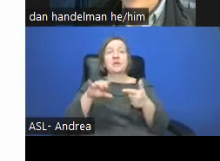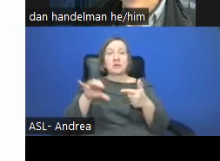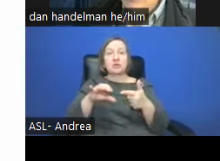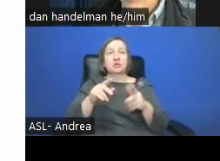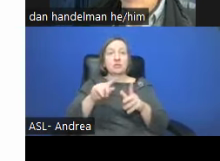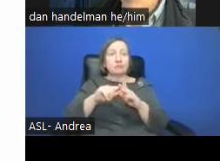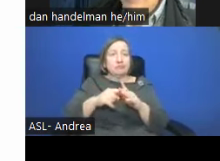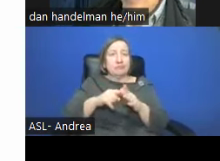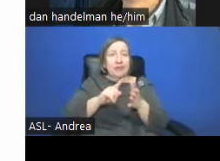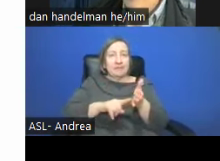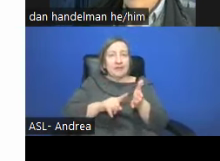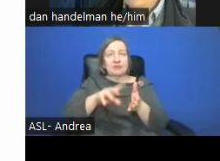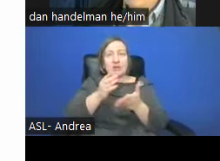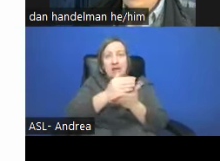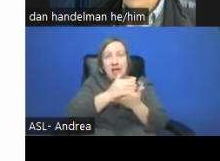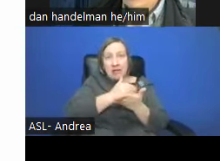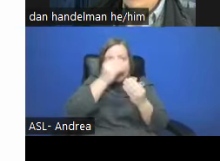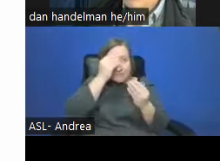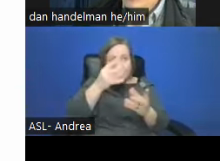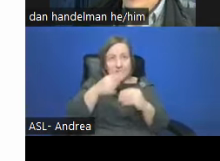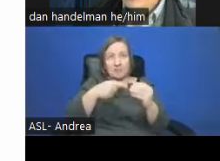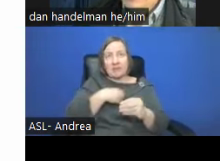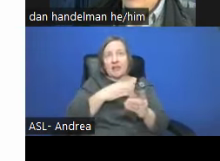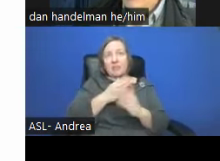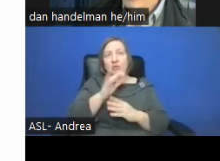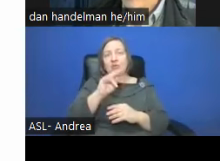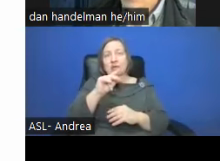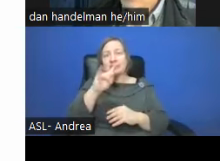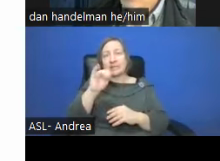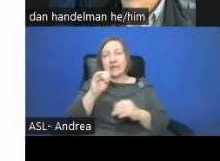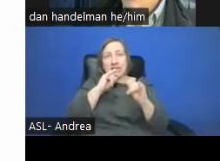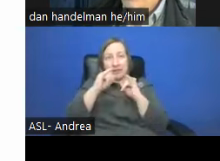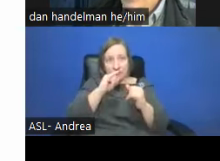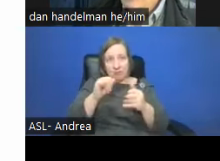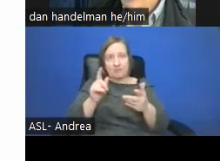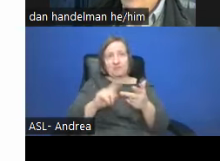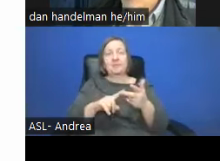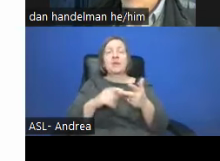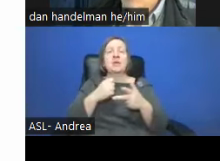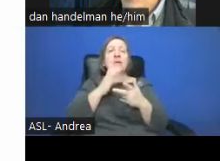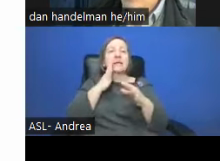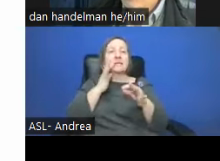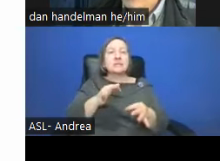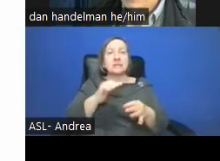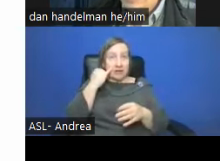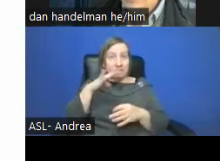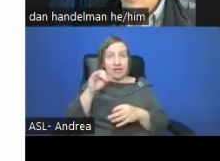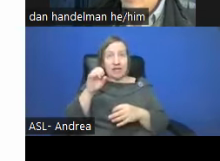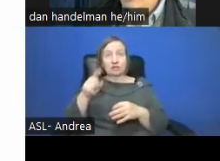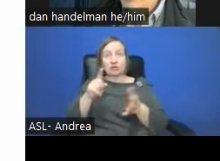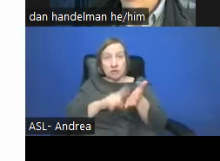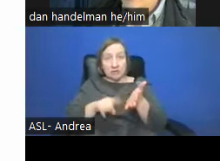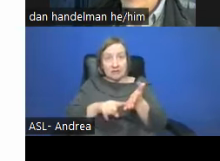preliminary investigation, including gathering information about the complaint through an intake interview, 3, make a decision about whether the case should be